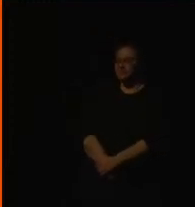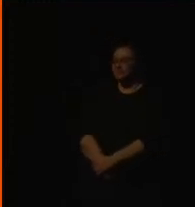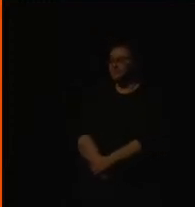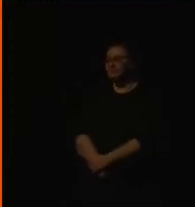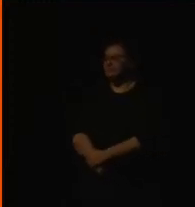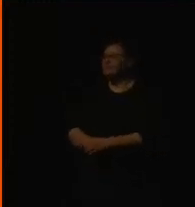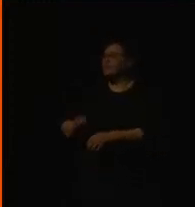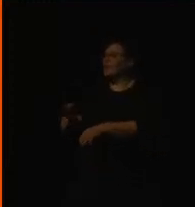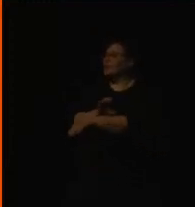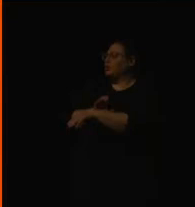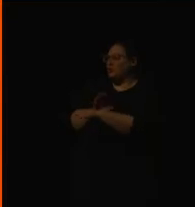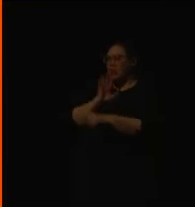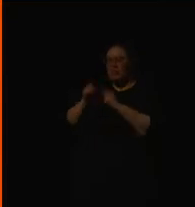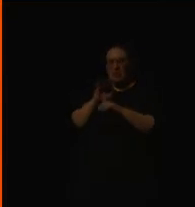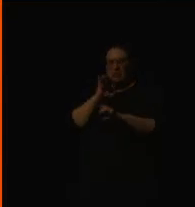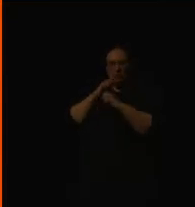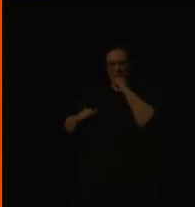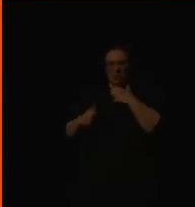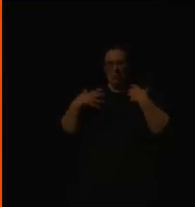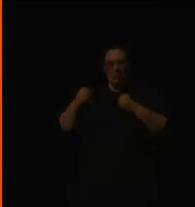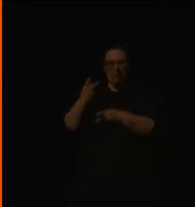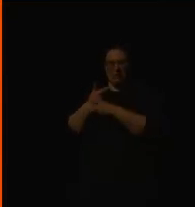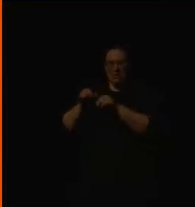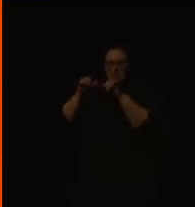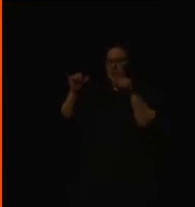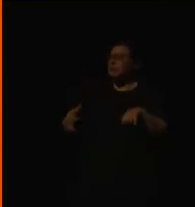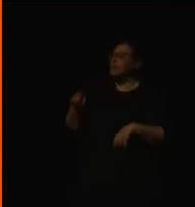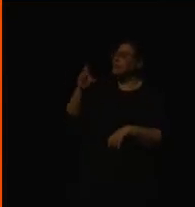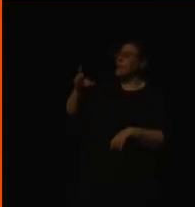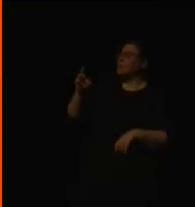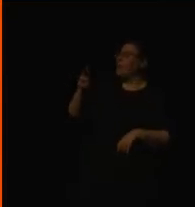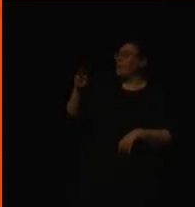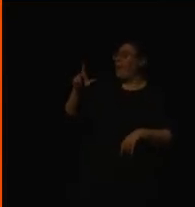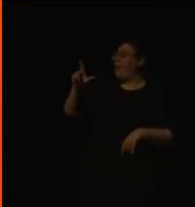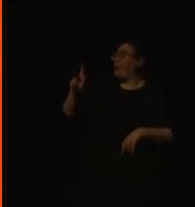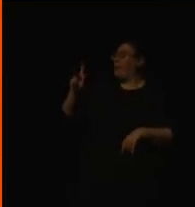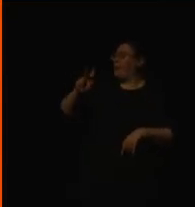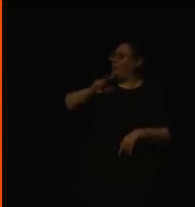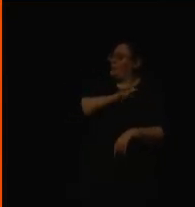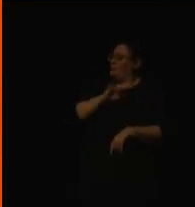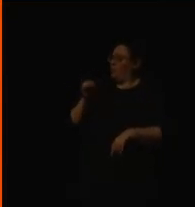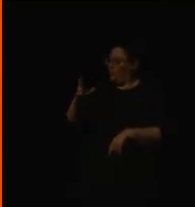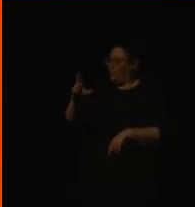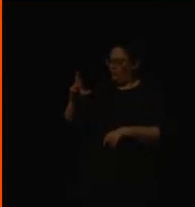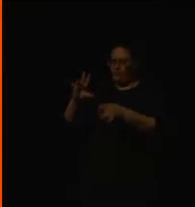About our cruel healthcare system, Dr. Martin Luther King Jr. said this: